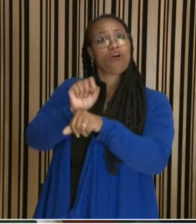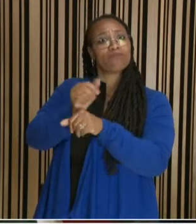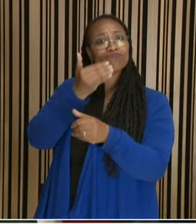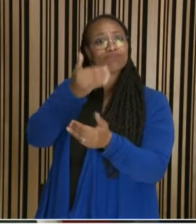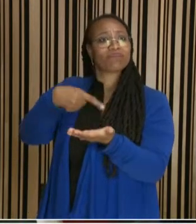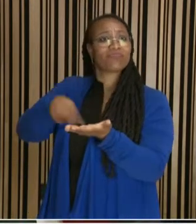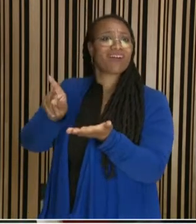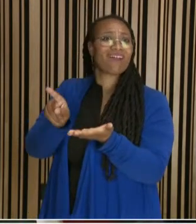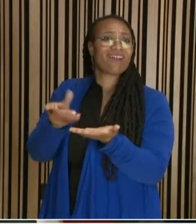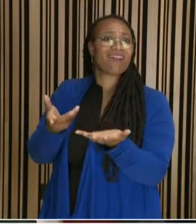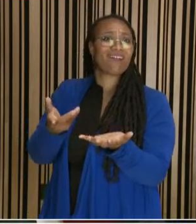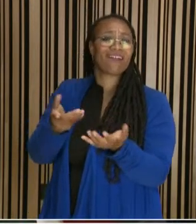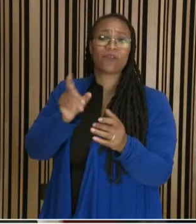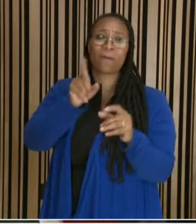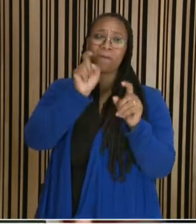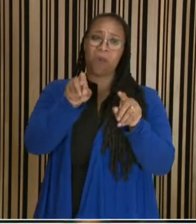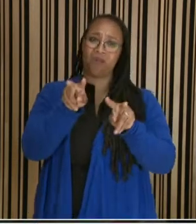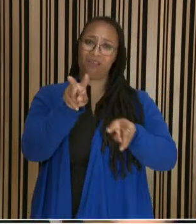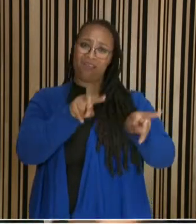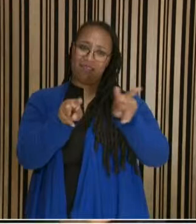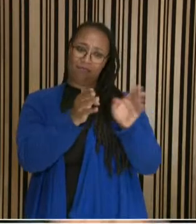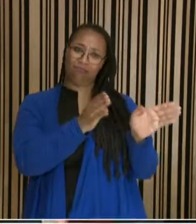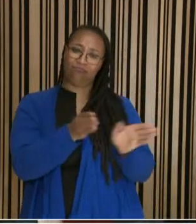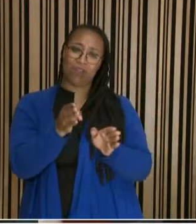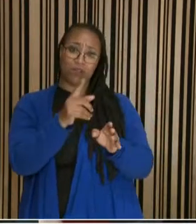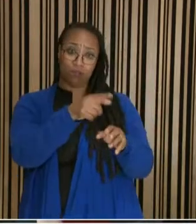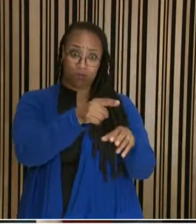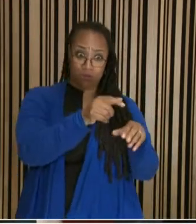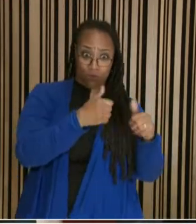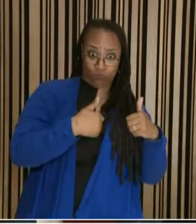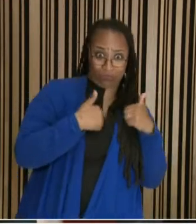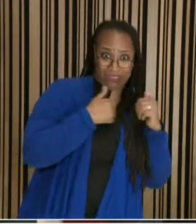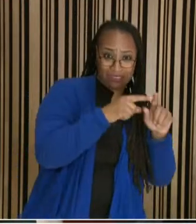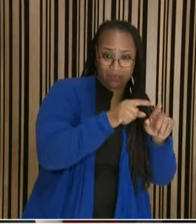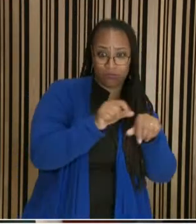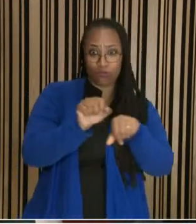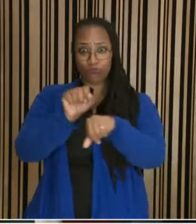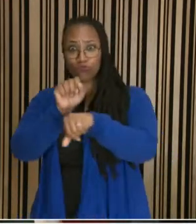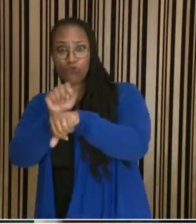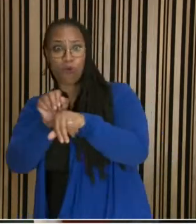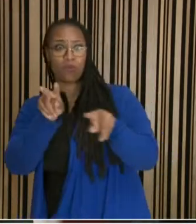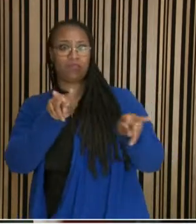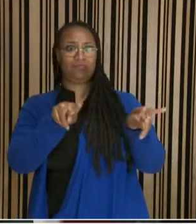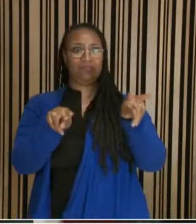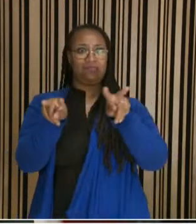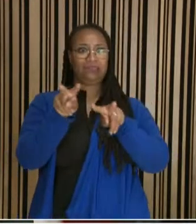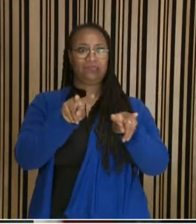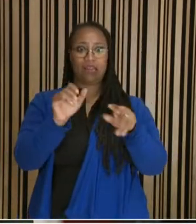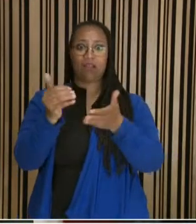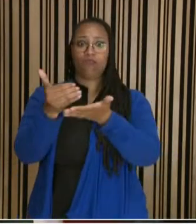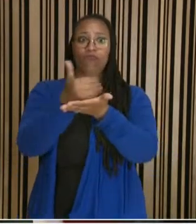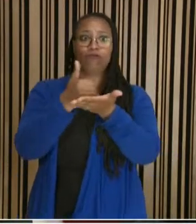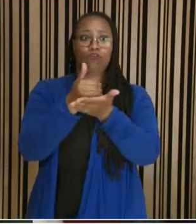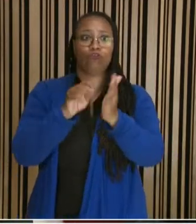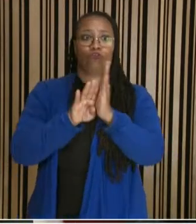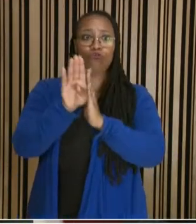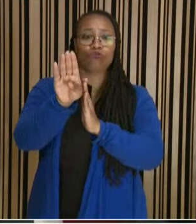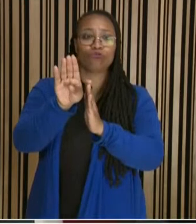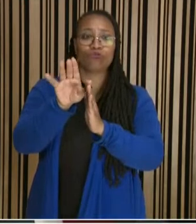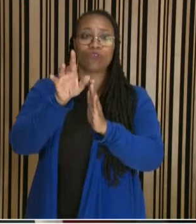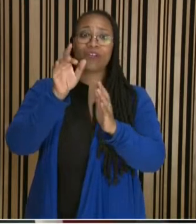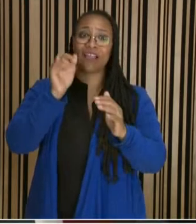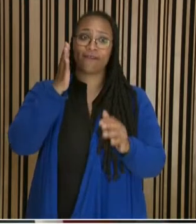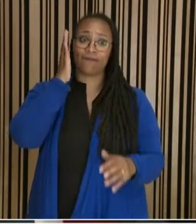residents to do all of those things, from our investments at OSSI in the DC Futures program that allows